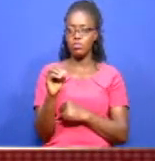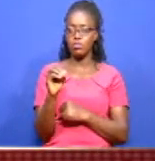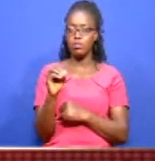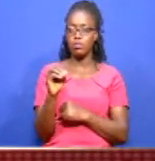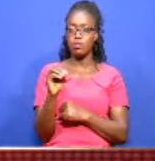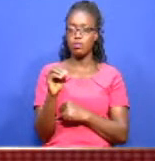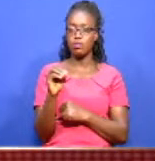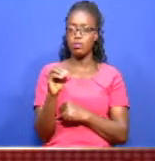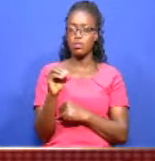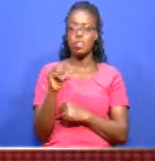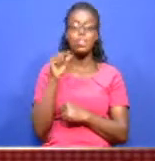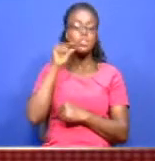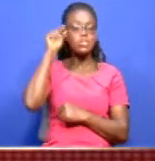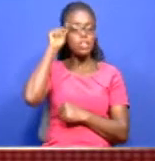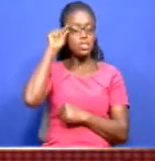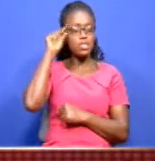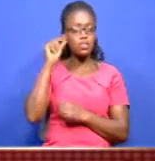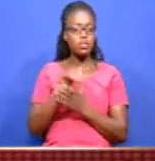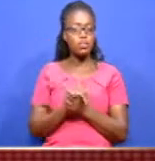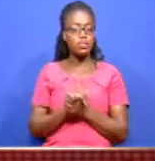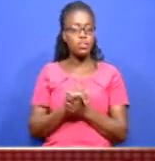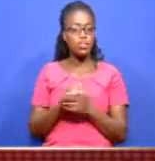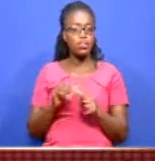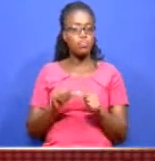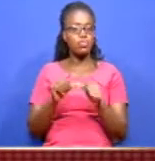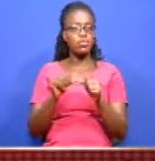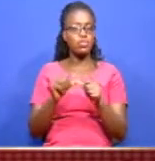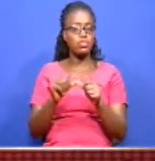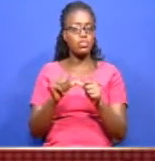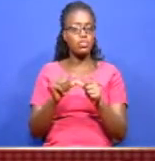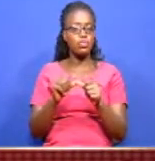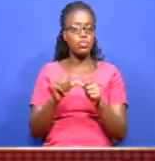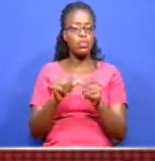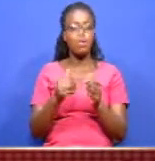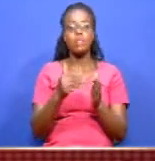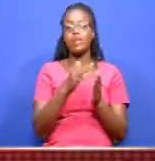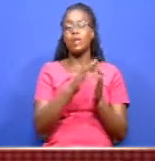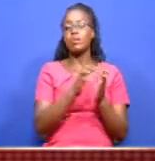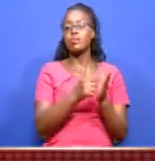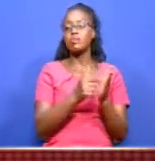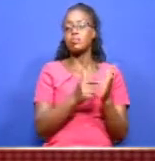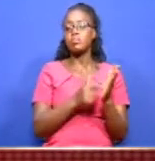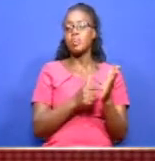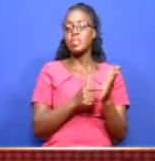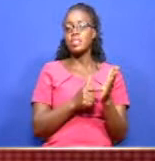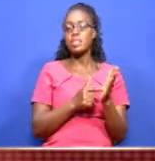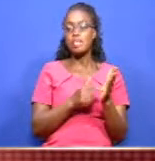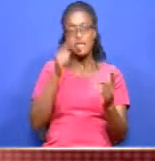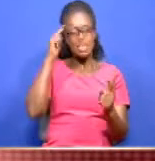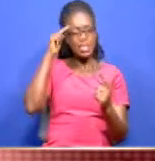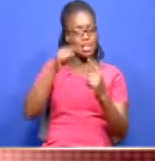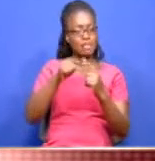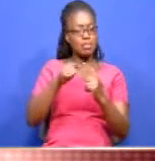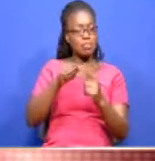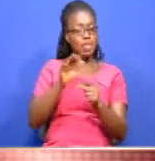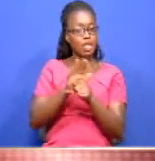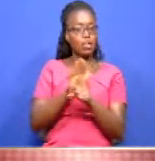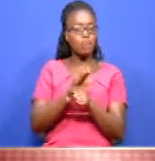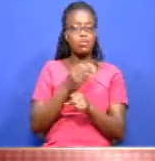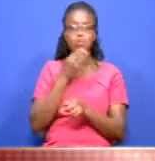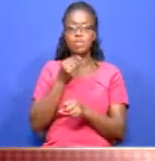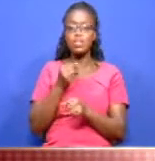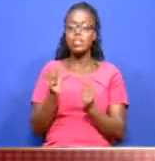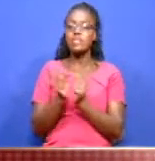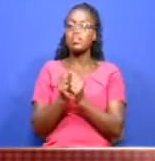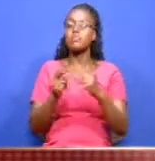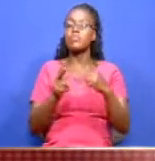In terms of gender, we continue to see the pattern skewed towards males, with 17